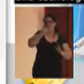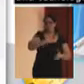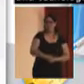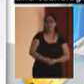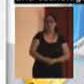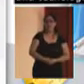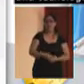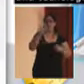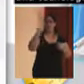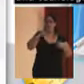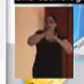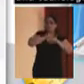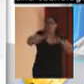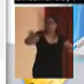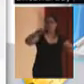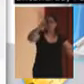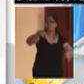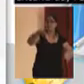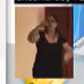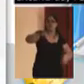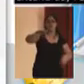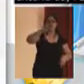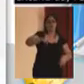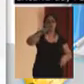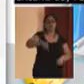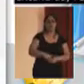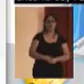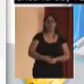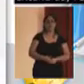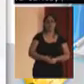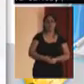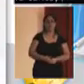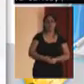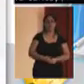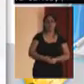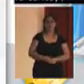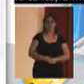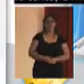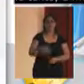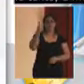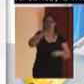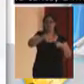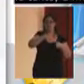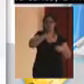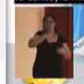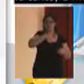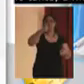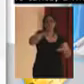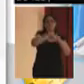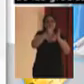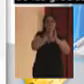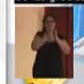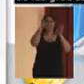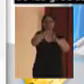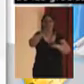well-known technology, very well extended, reasonably well priced, and this is another one of the good things,